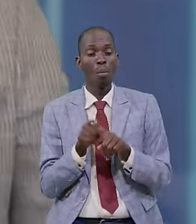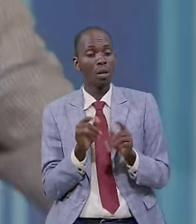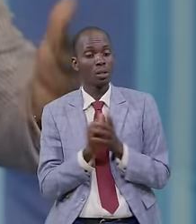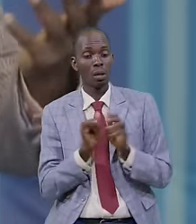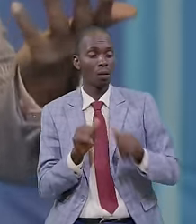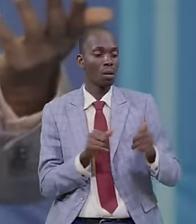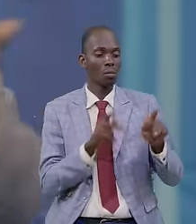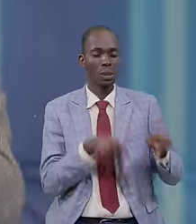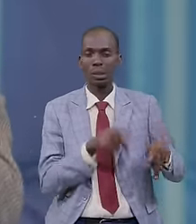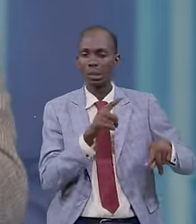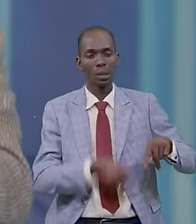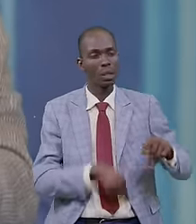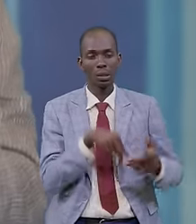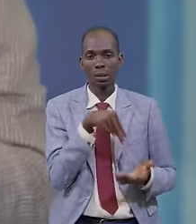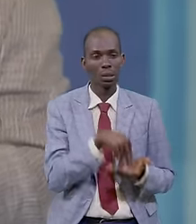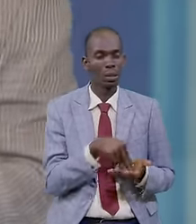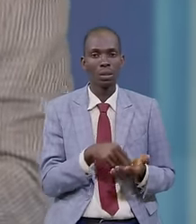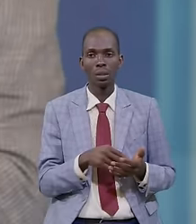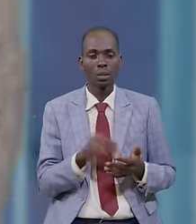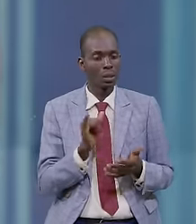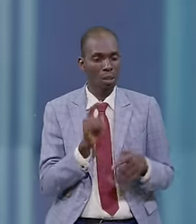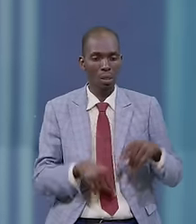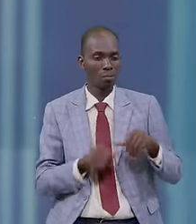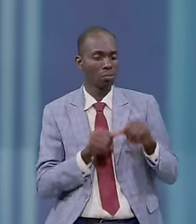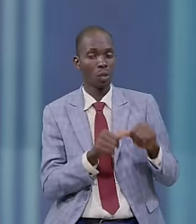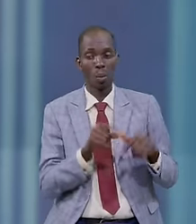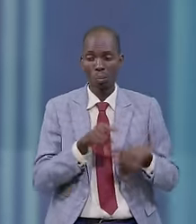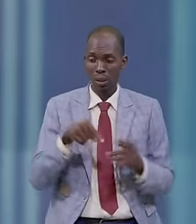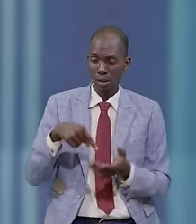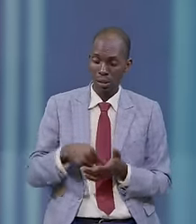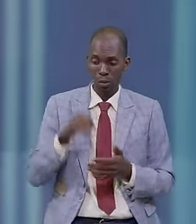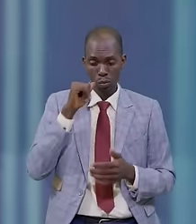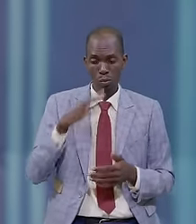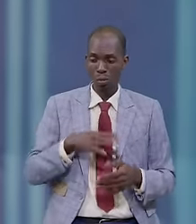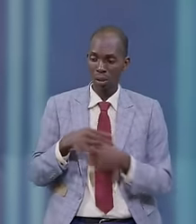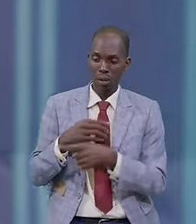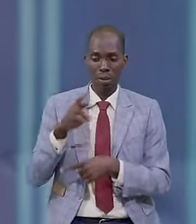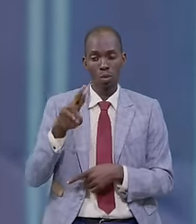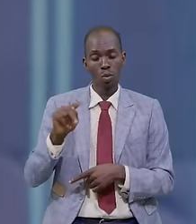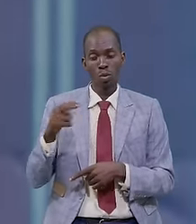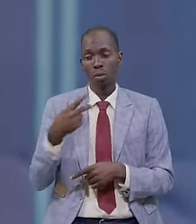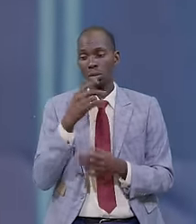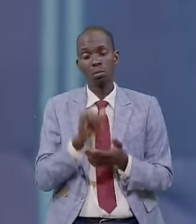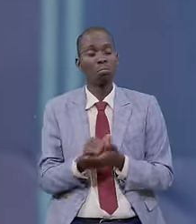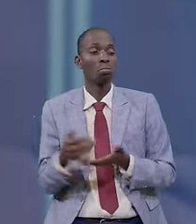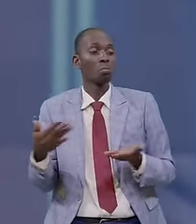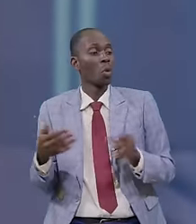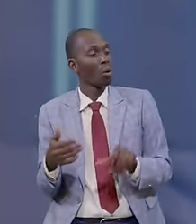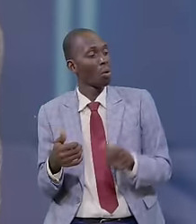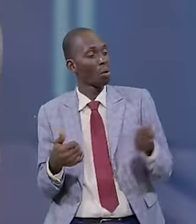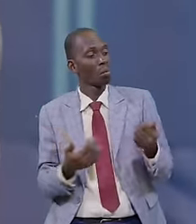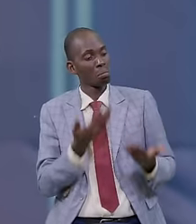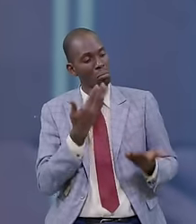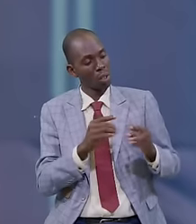stand. This is a lady that said, others may go the way they want. Others